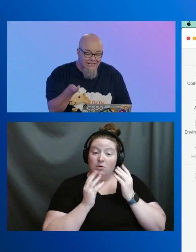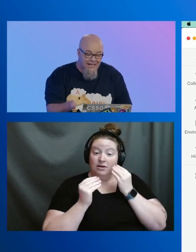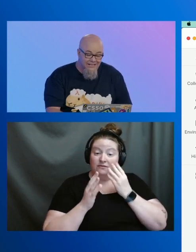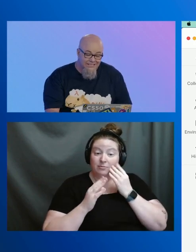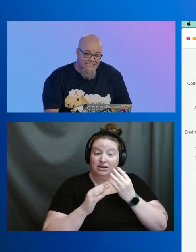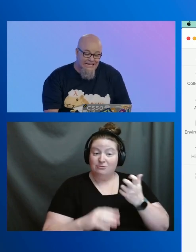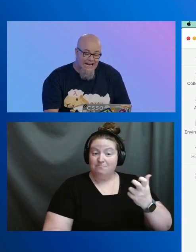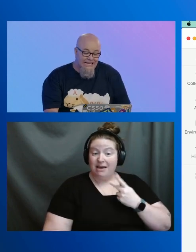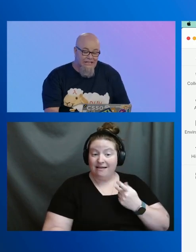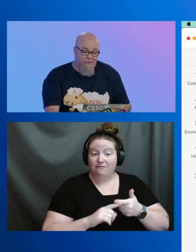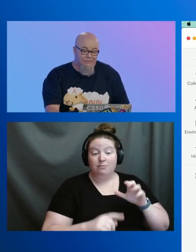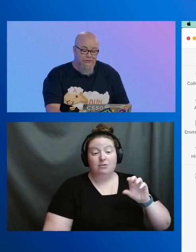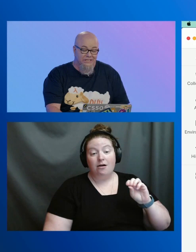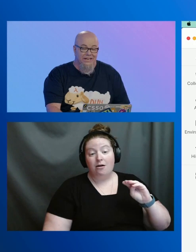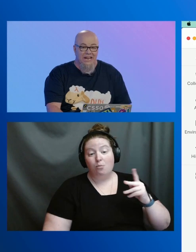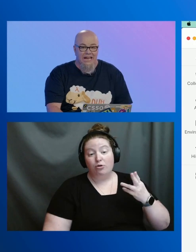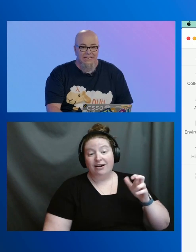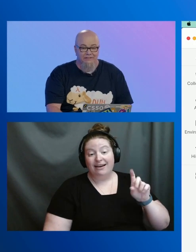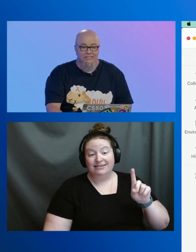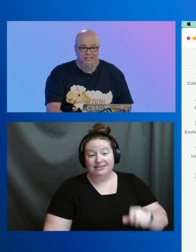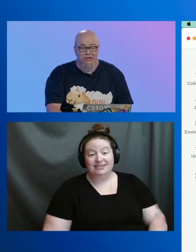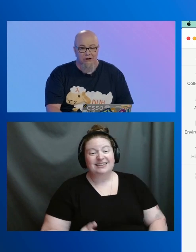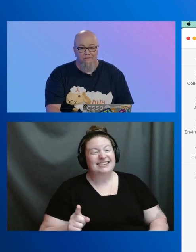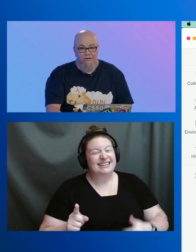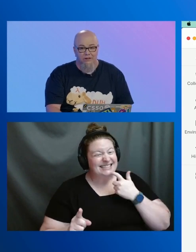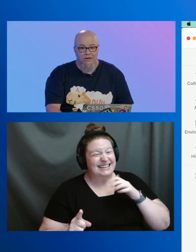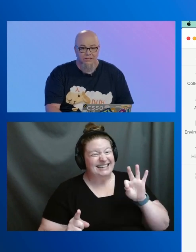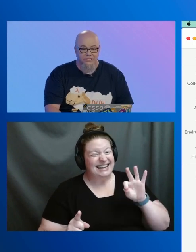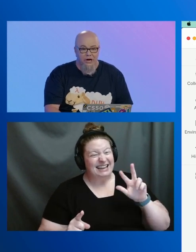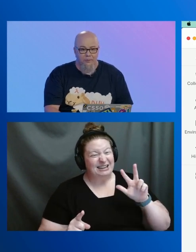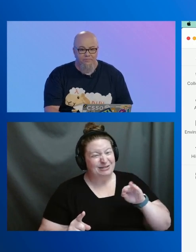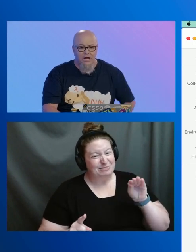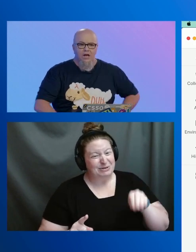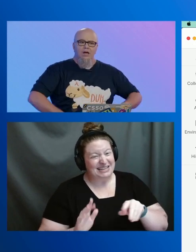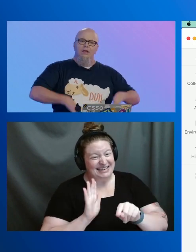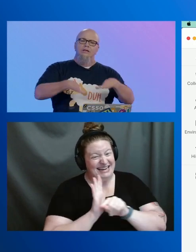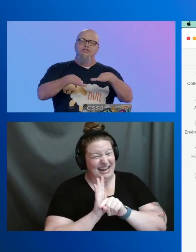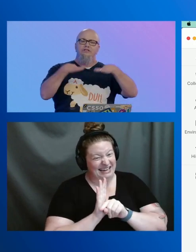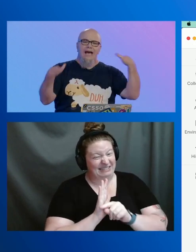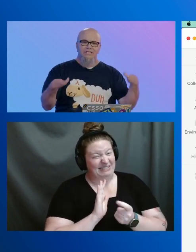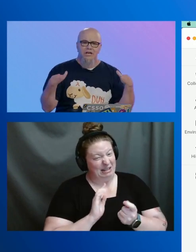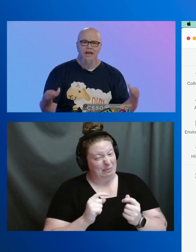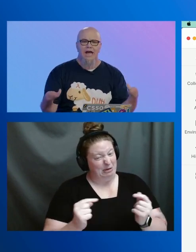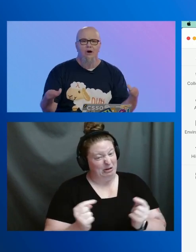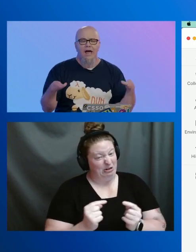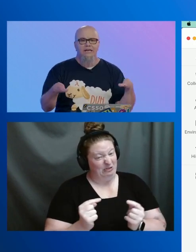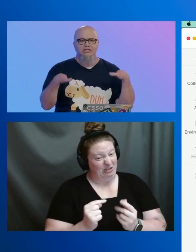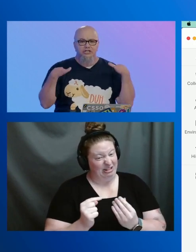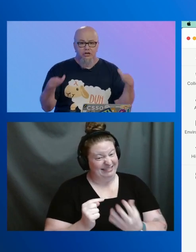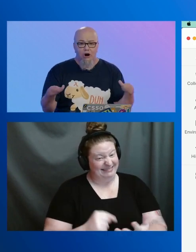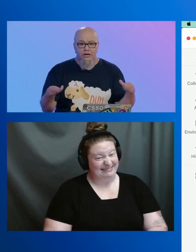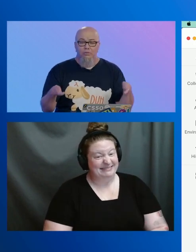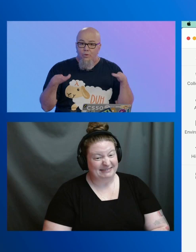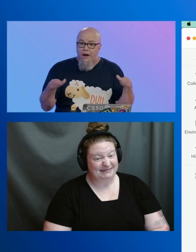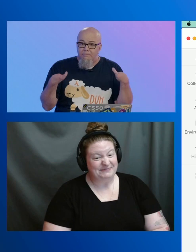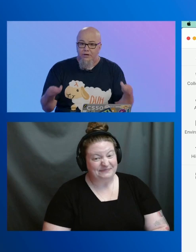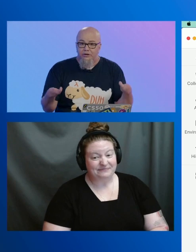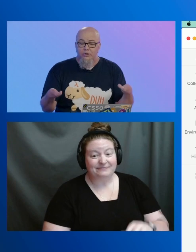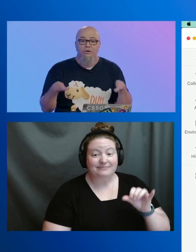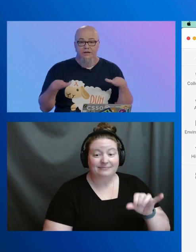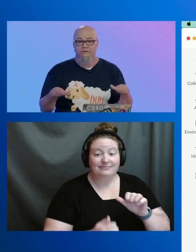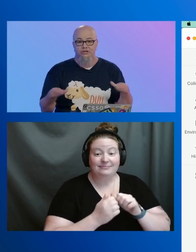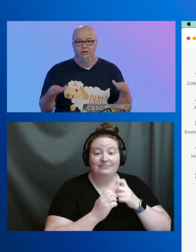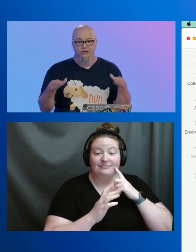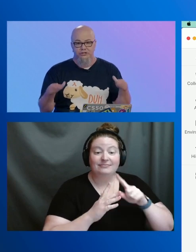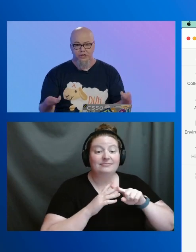it says, hey, this is 93% negative. It's a little hurtful. So that's kind of how I get started when I'm